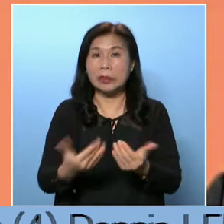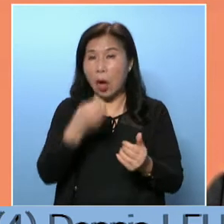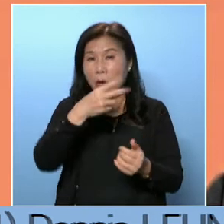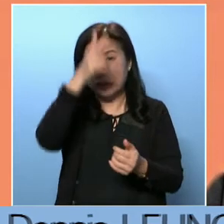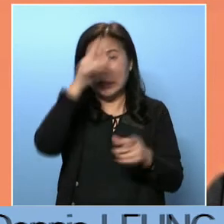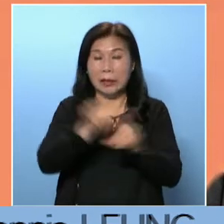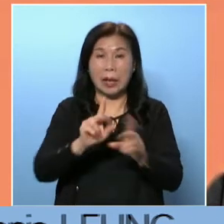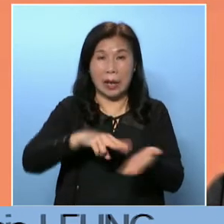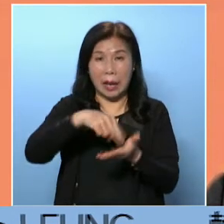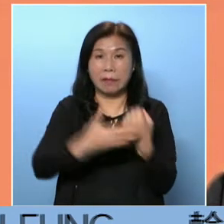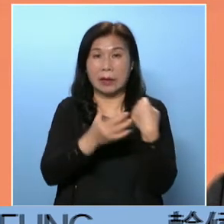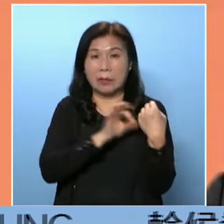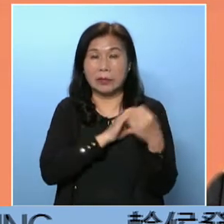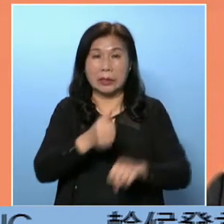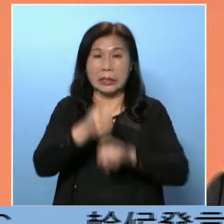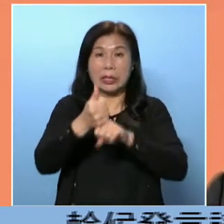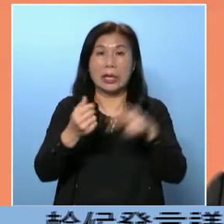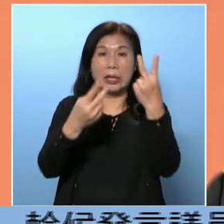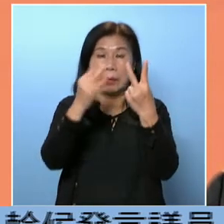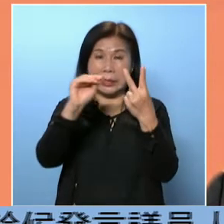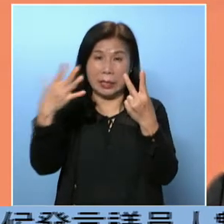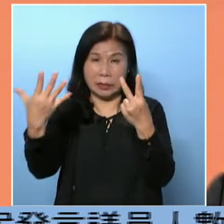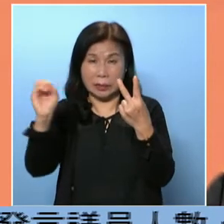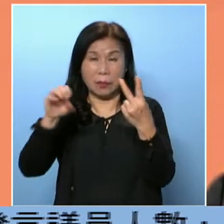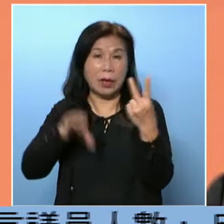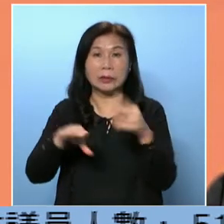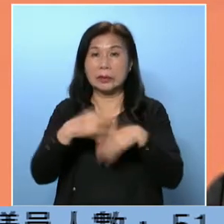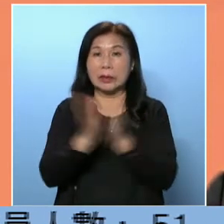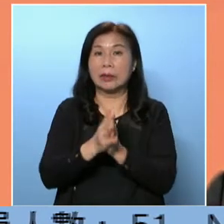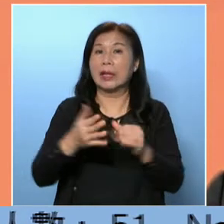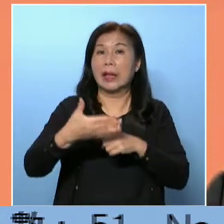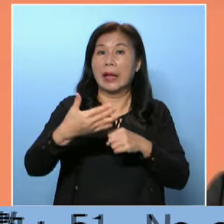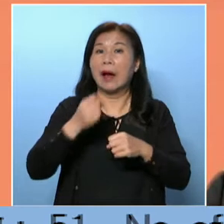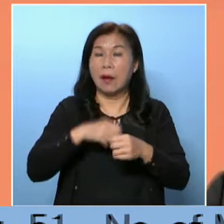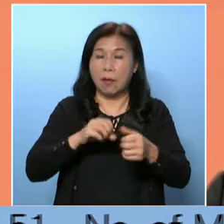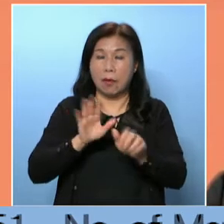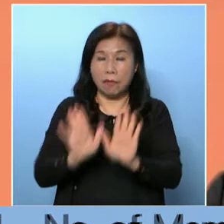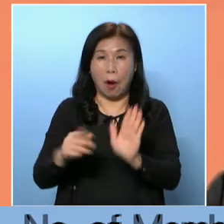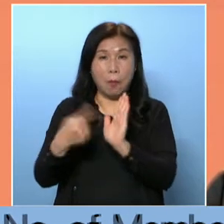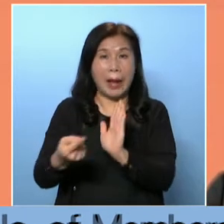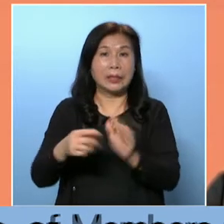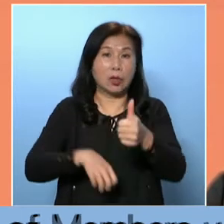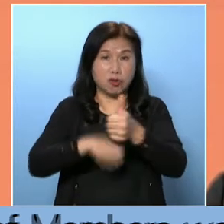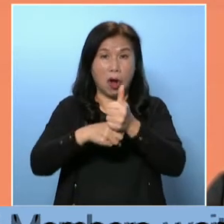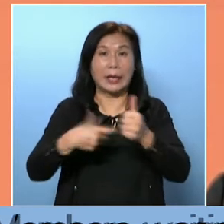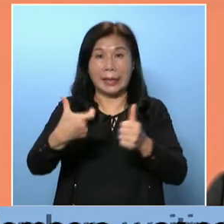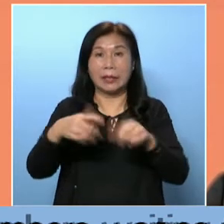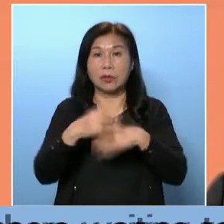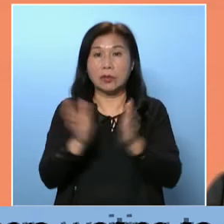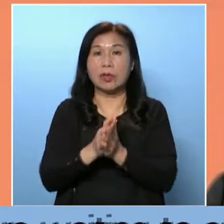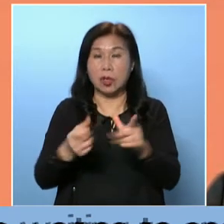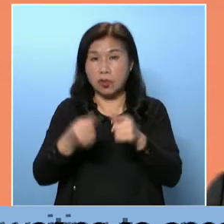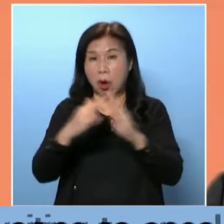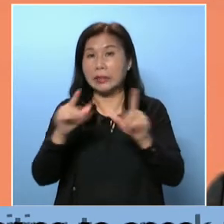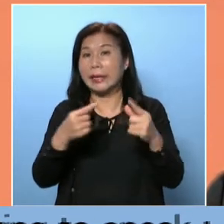we have got a number of thorny issues to resolve. The government has just proposed